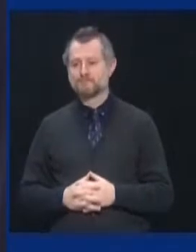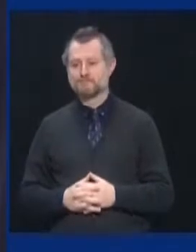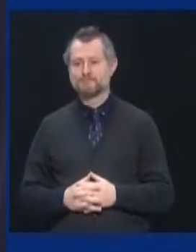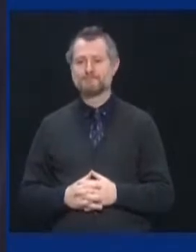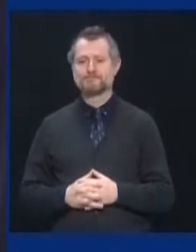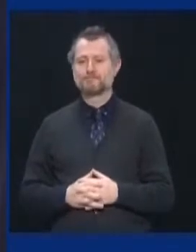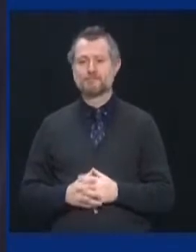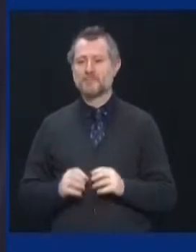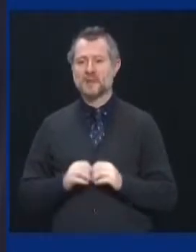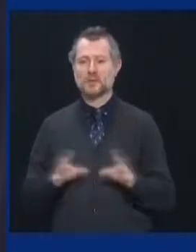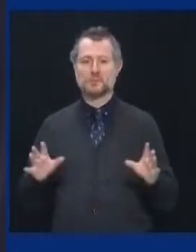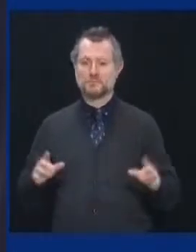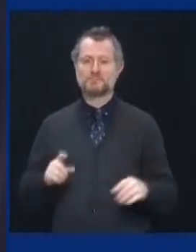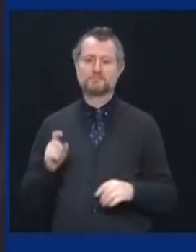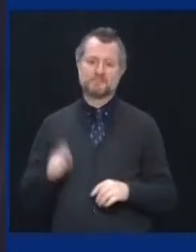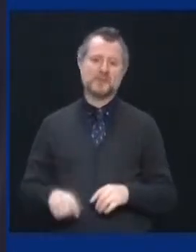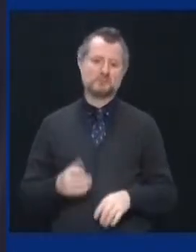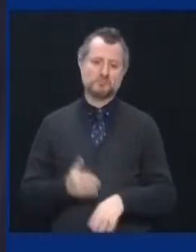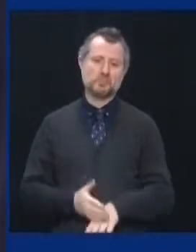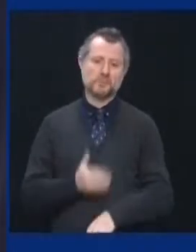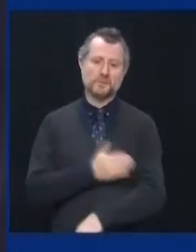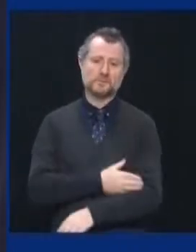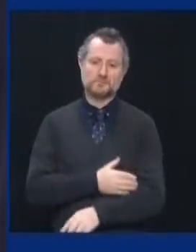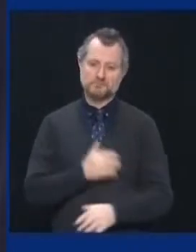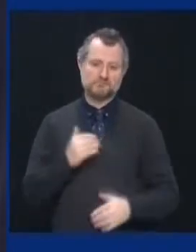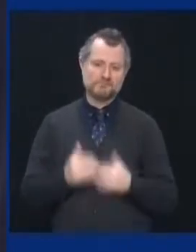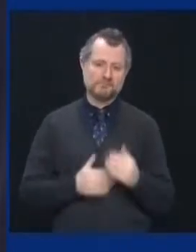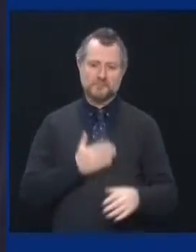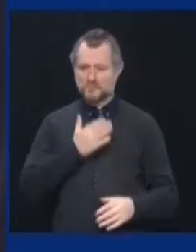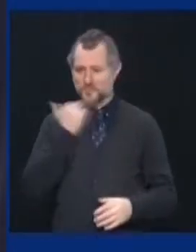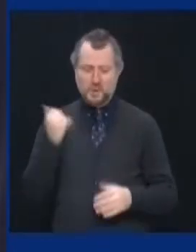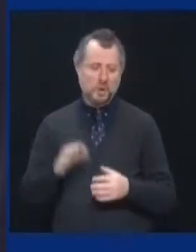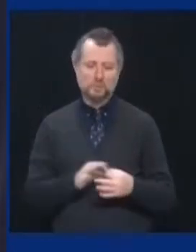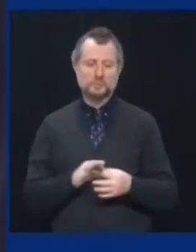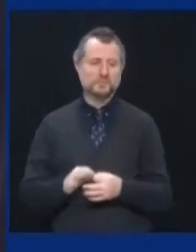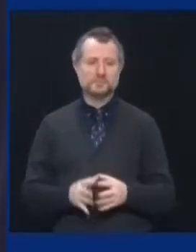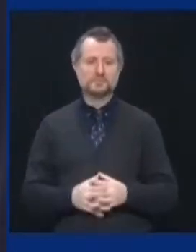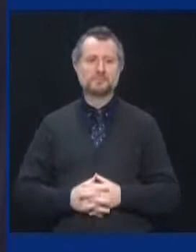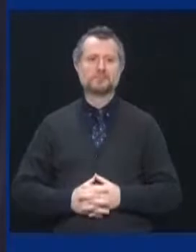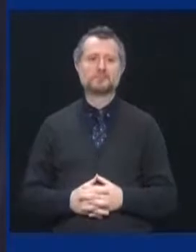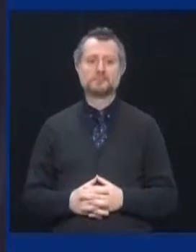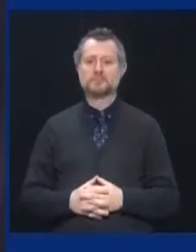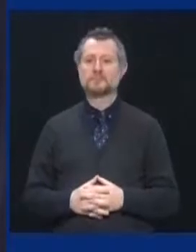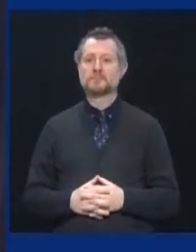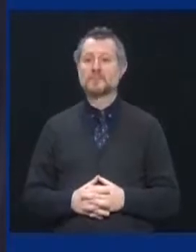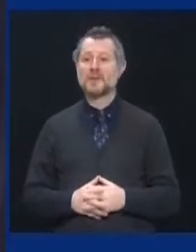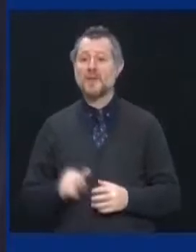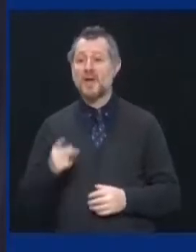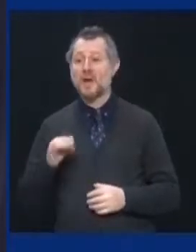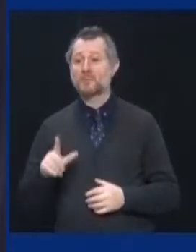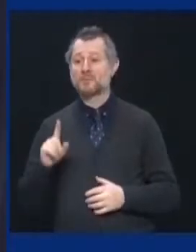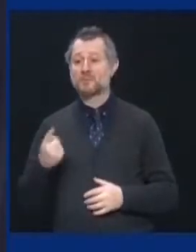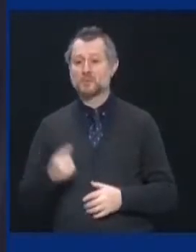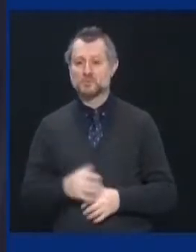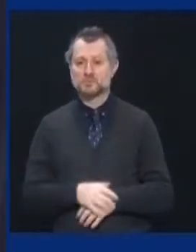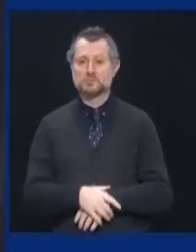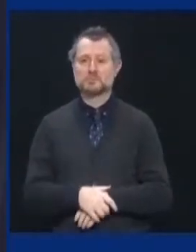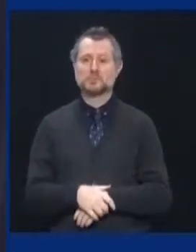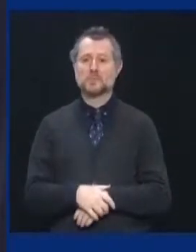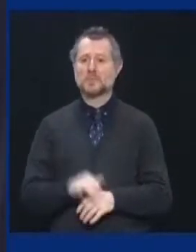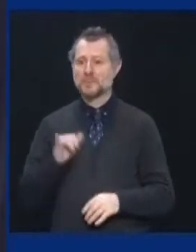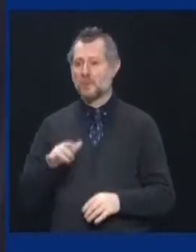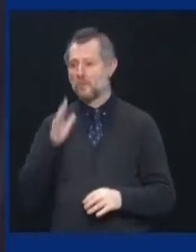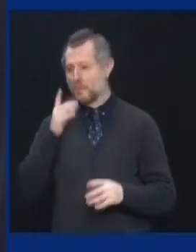you have to move forward and get something done. And I think April probably comes before the monitor. I don't